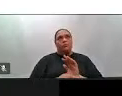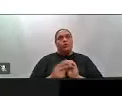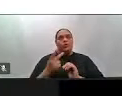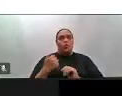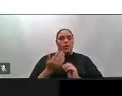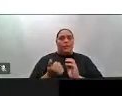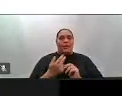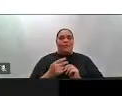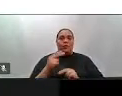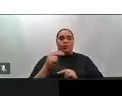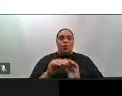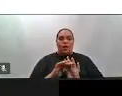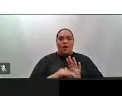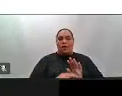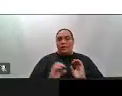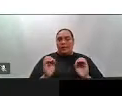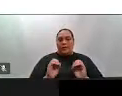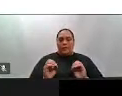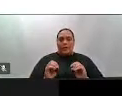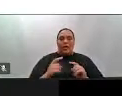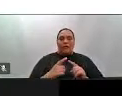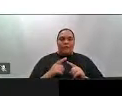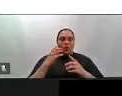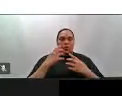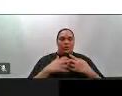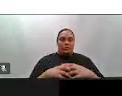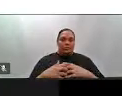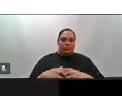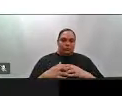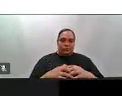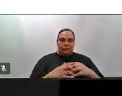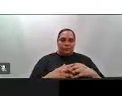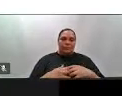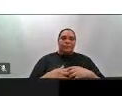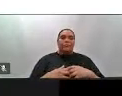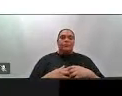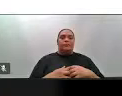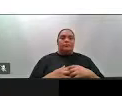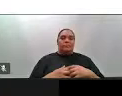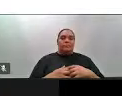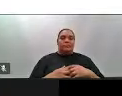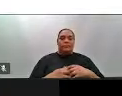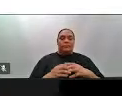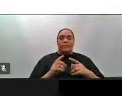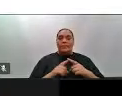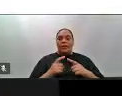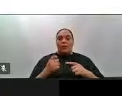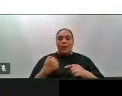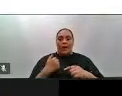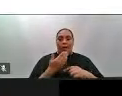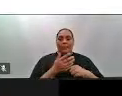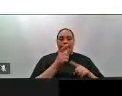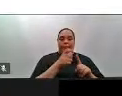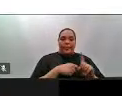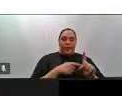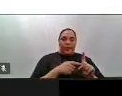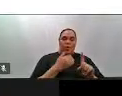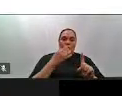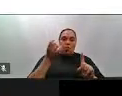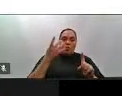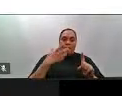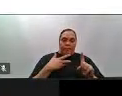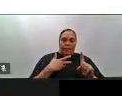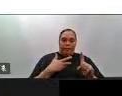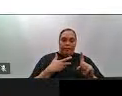applications that were not shortlisted for consideration. The one being an applicant that indicated an